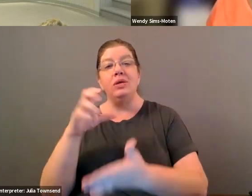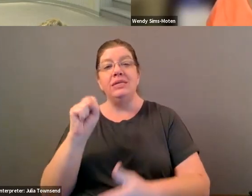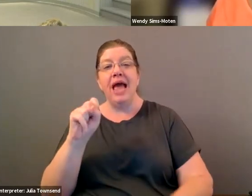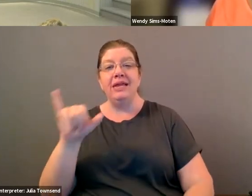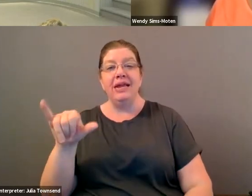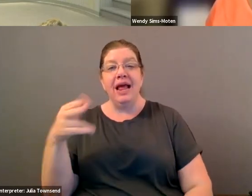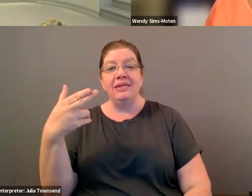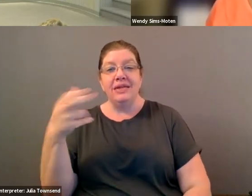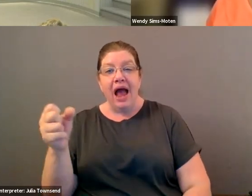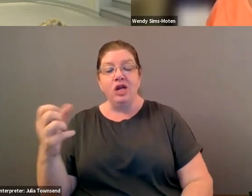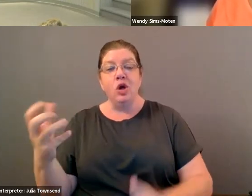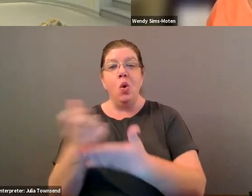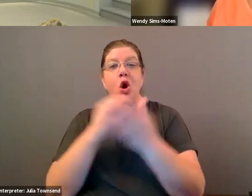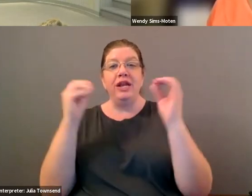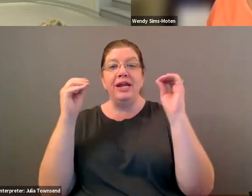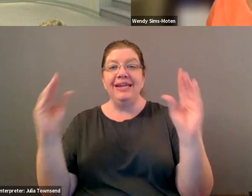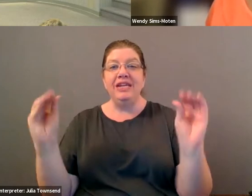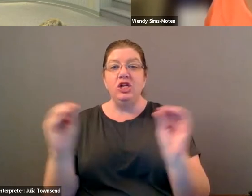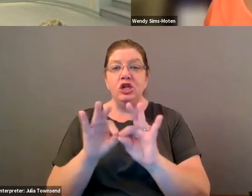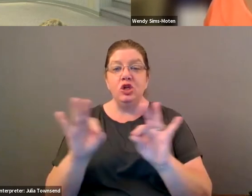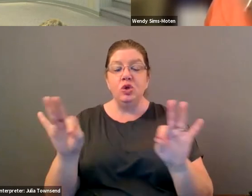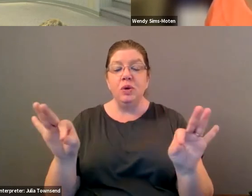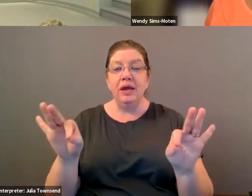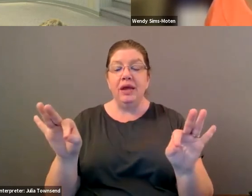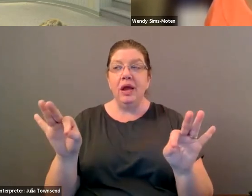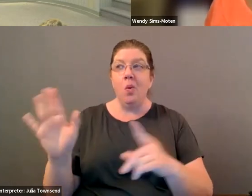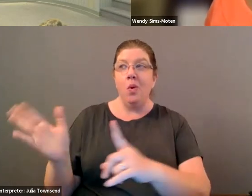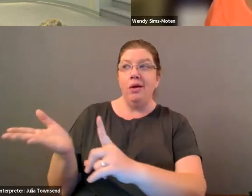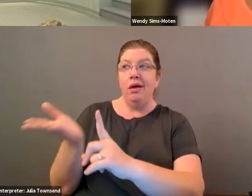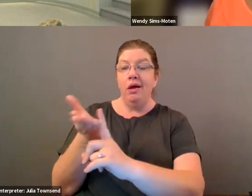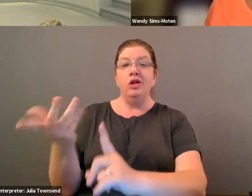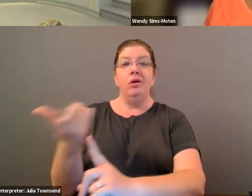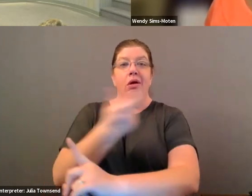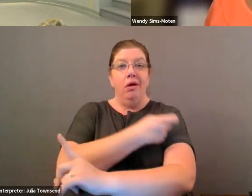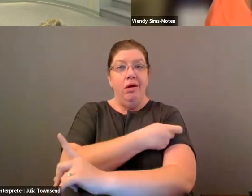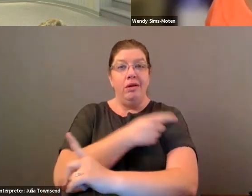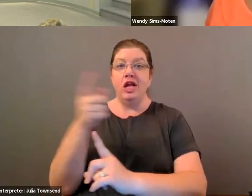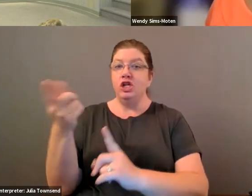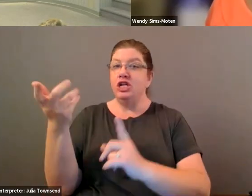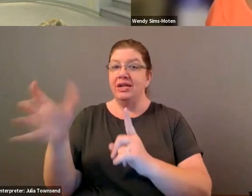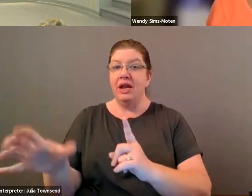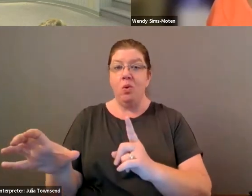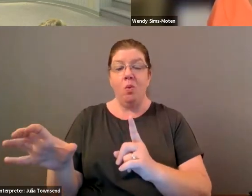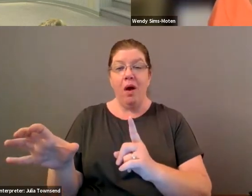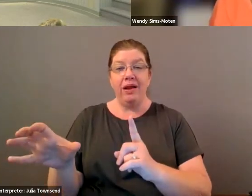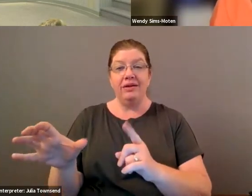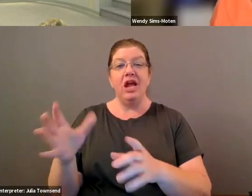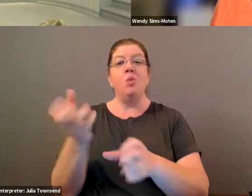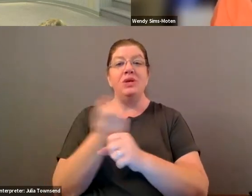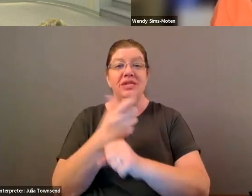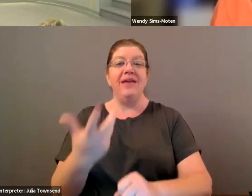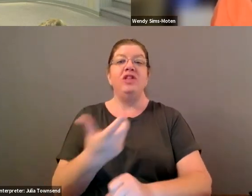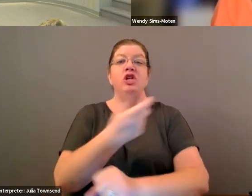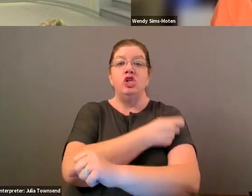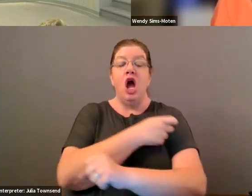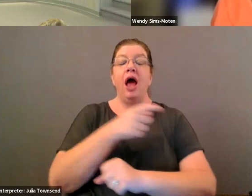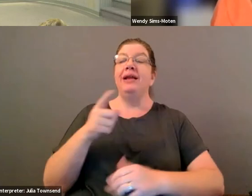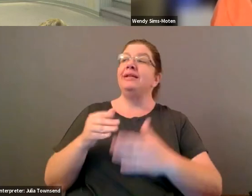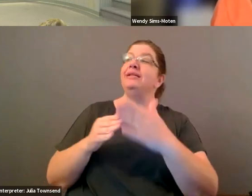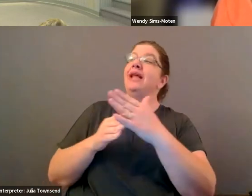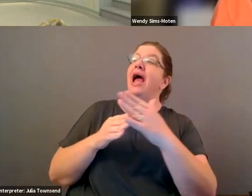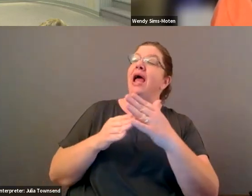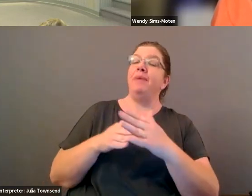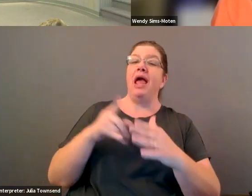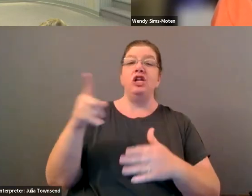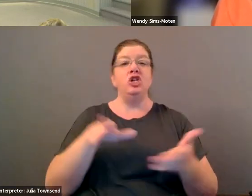who earned a teaching degree, was talked into getting the COVID shot she didn't want. She received the shot and she died